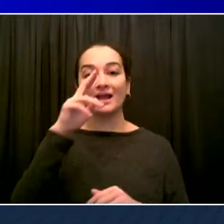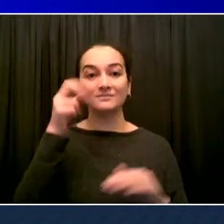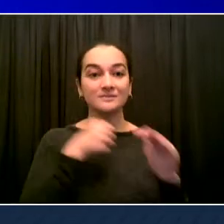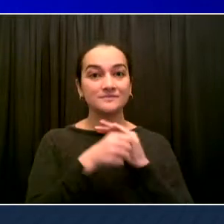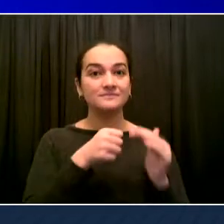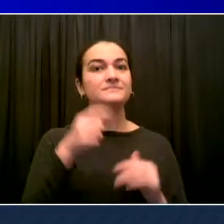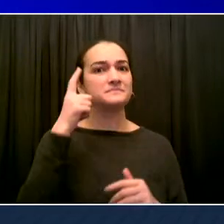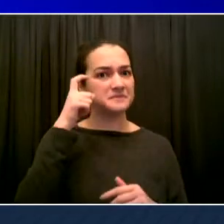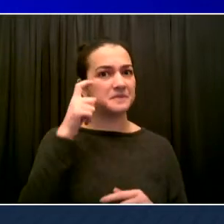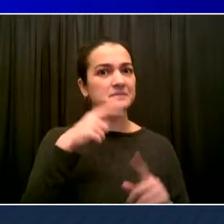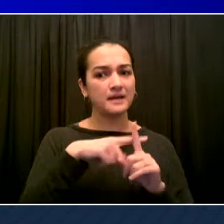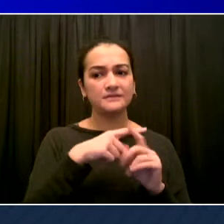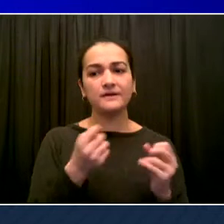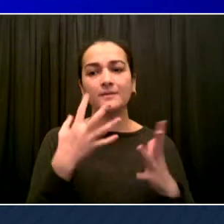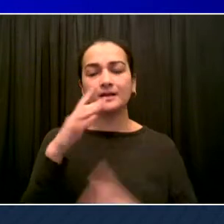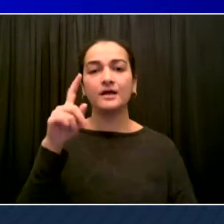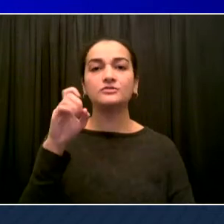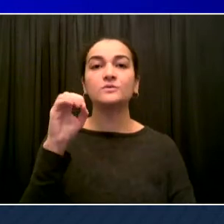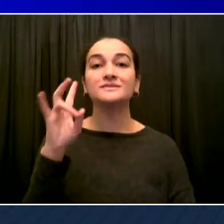Confirmed positivity level of